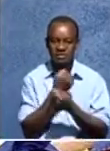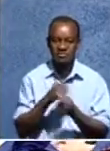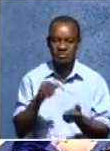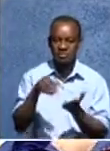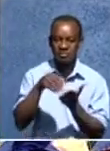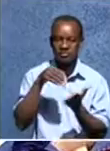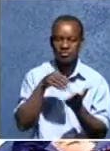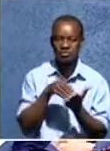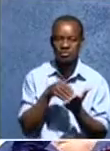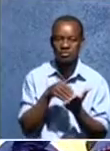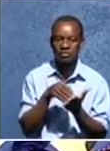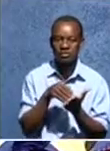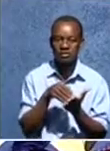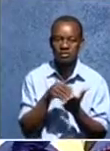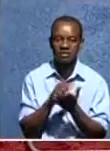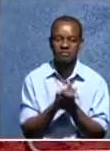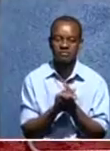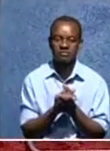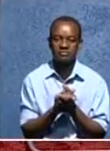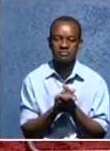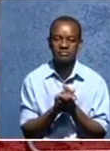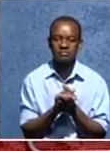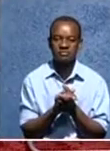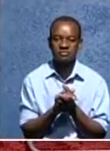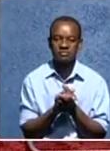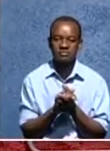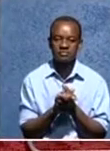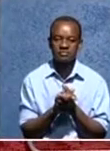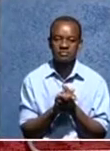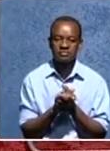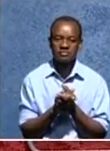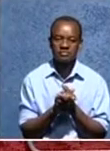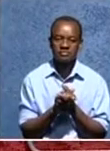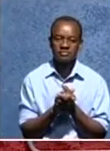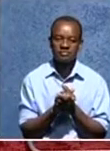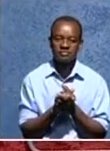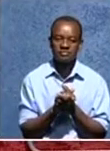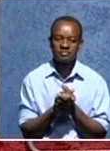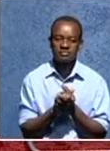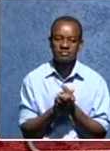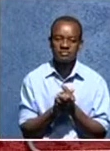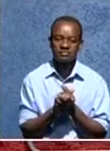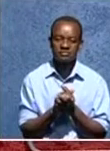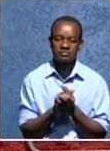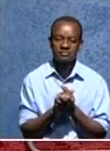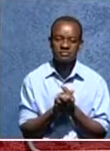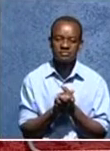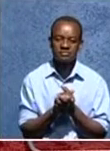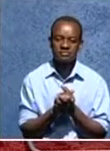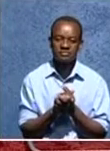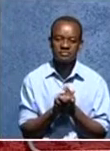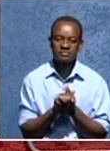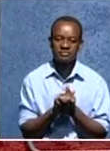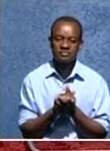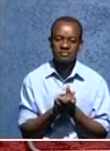One just has to need and look around, but there is really an affordable way of traveling in your own country, and that so should absolutely be you're talking exploited. To